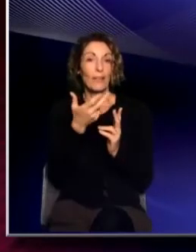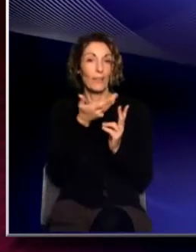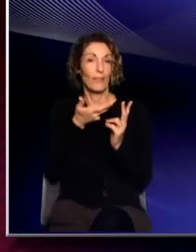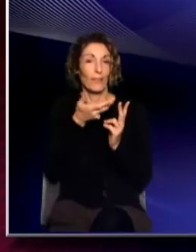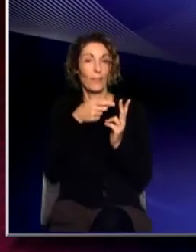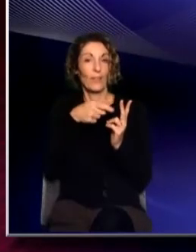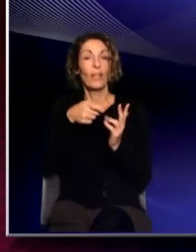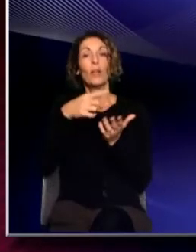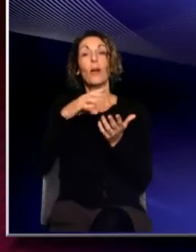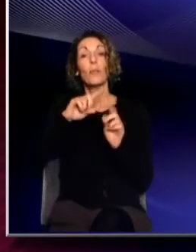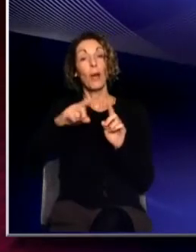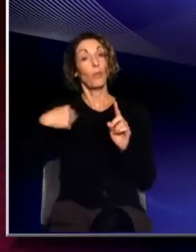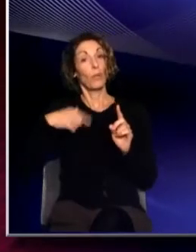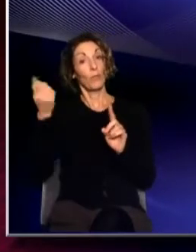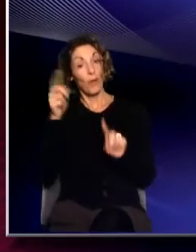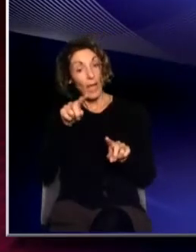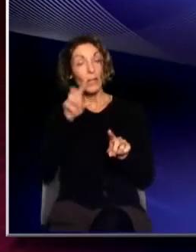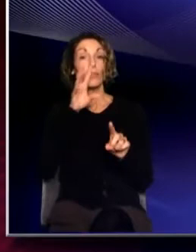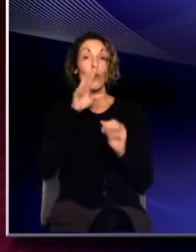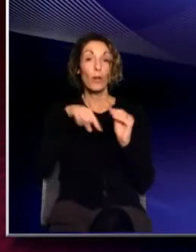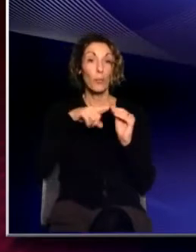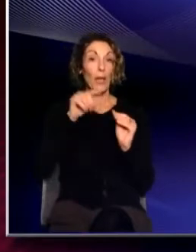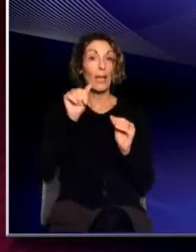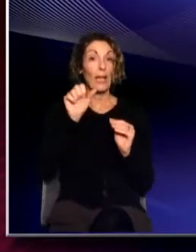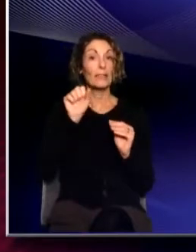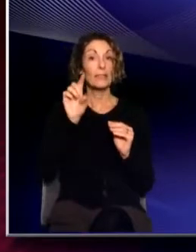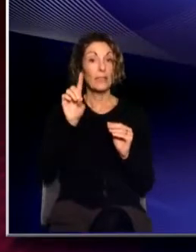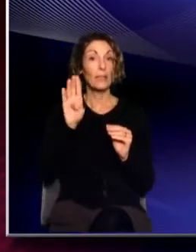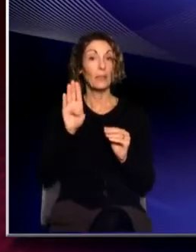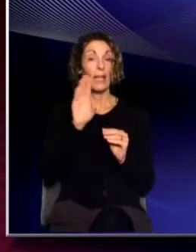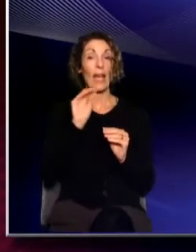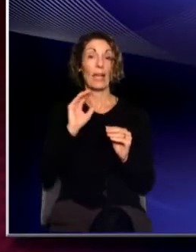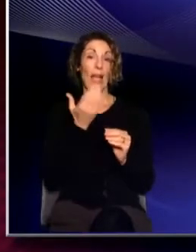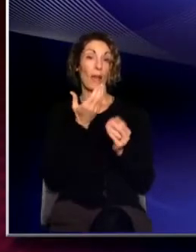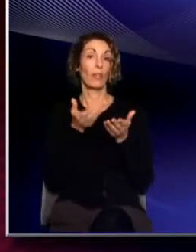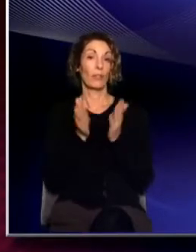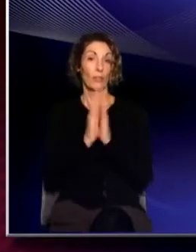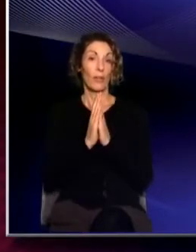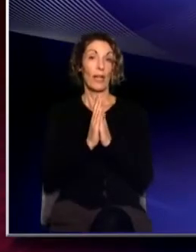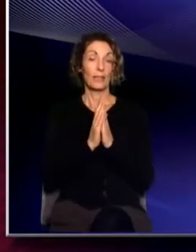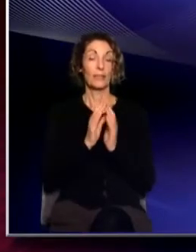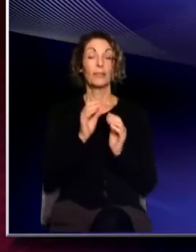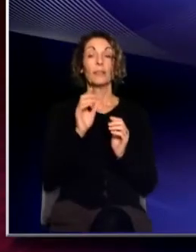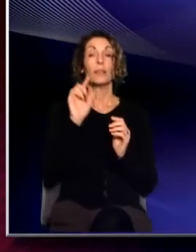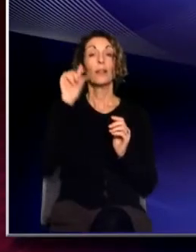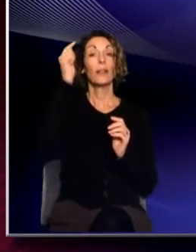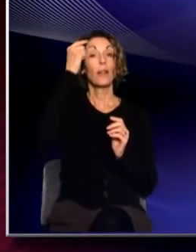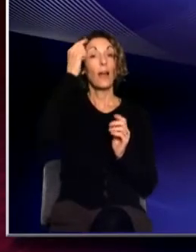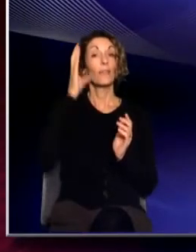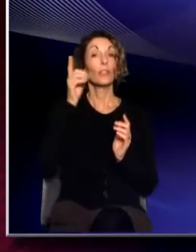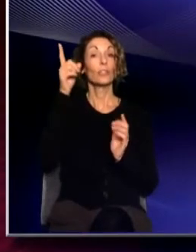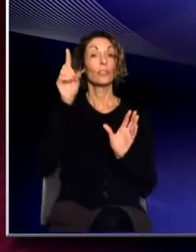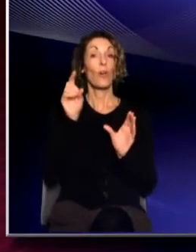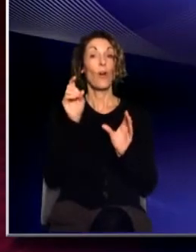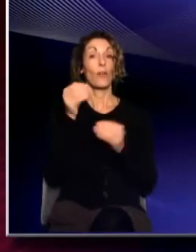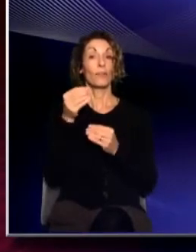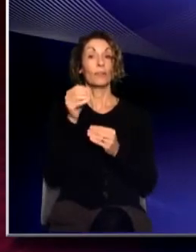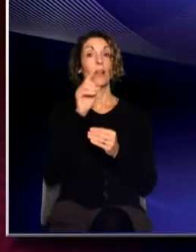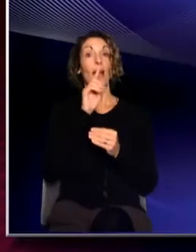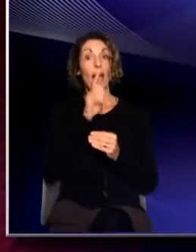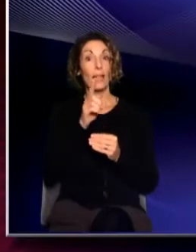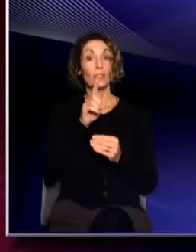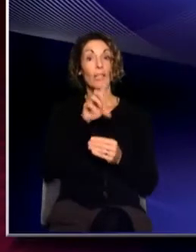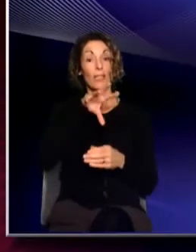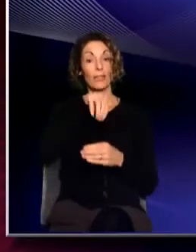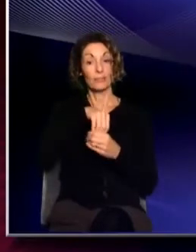about ASDB and our request. The governor's office actually put into